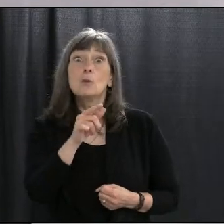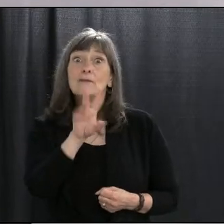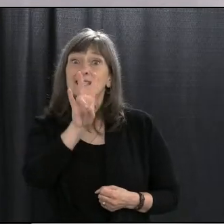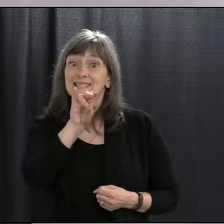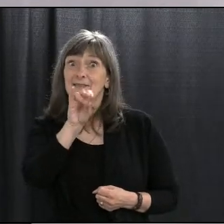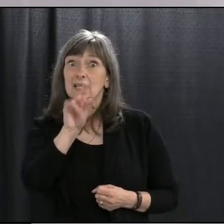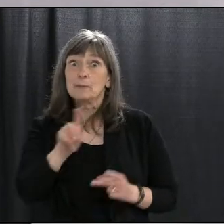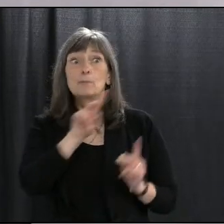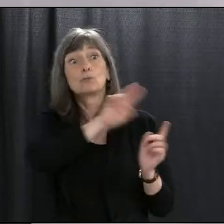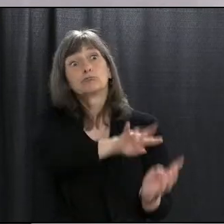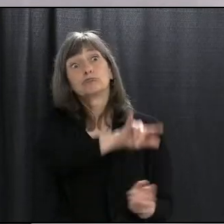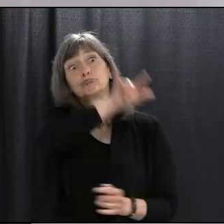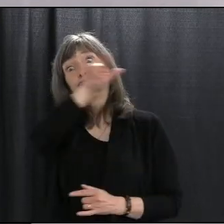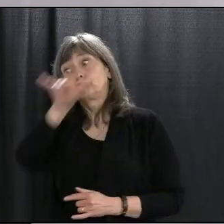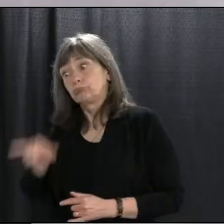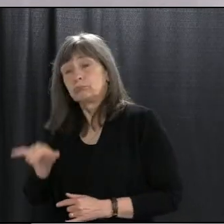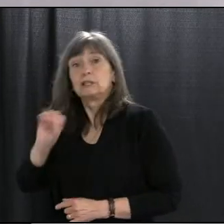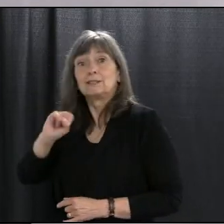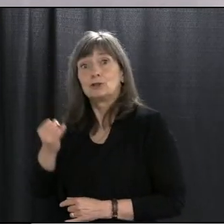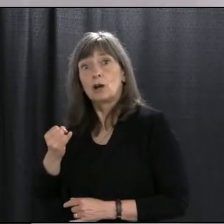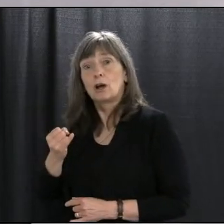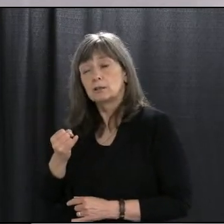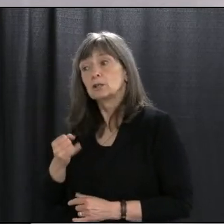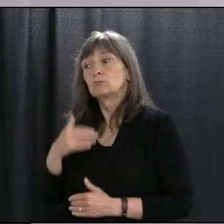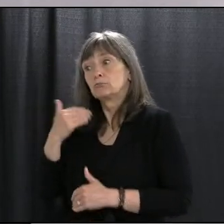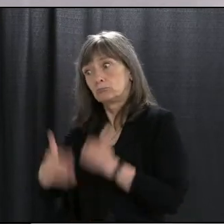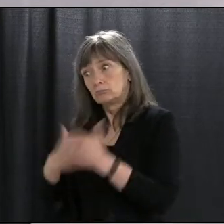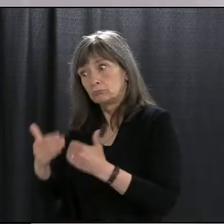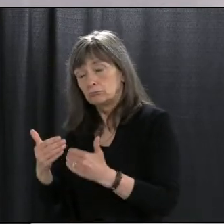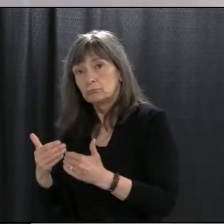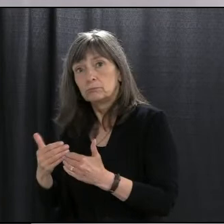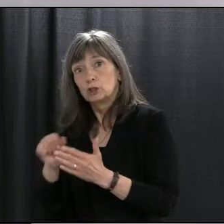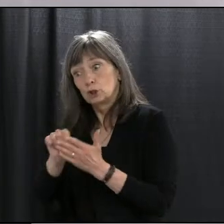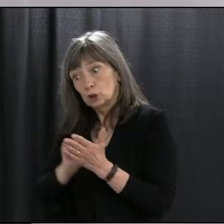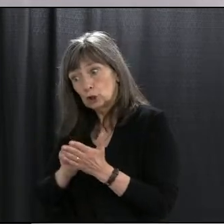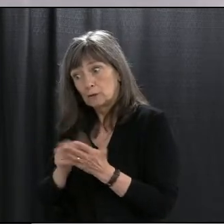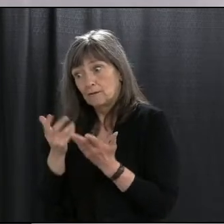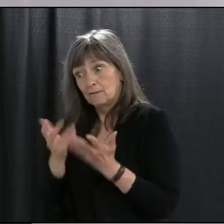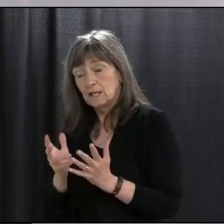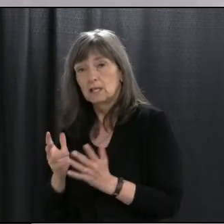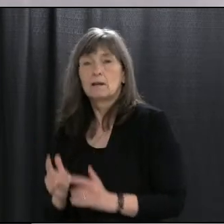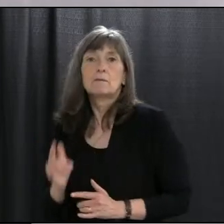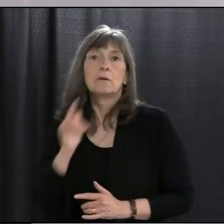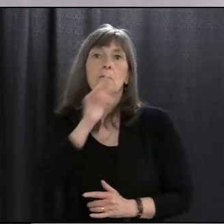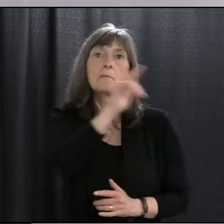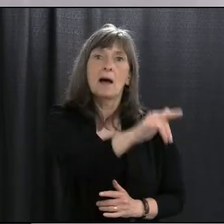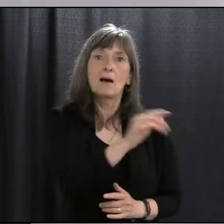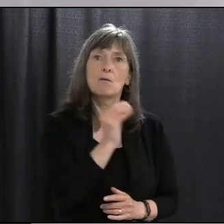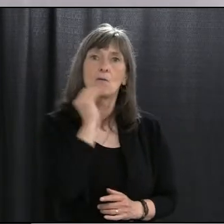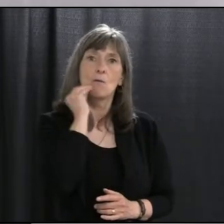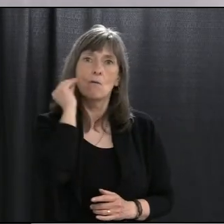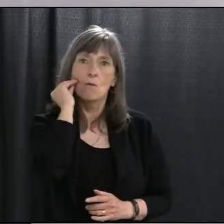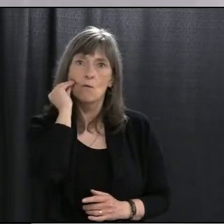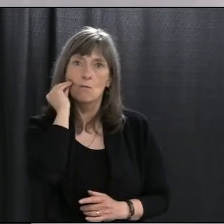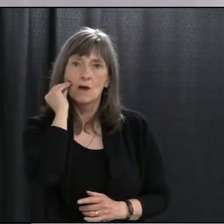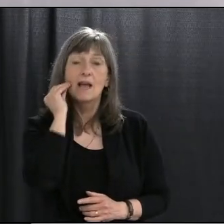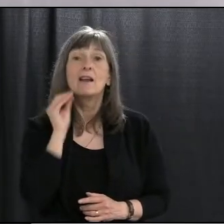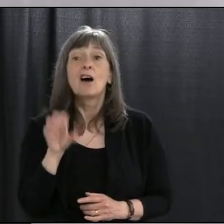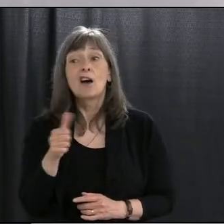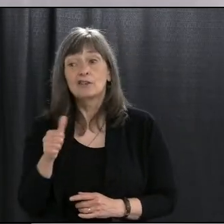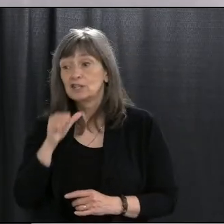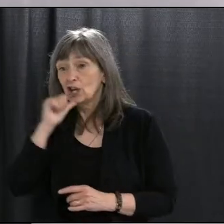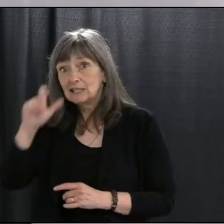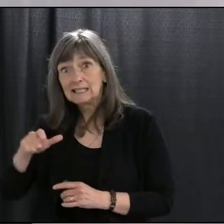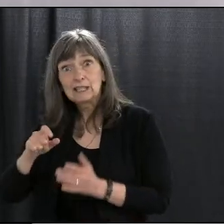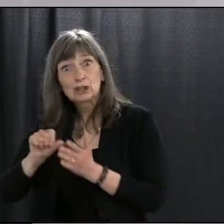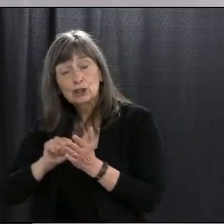cath and being able to admit the patients who need surgery and discharge the patients who don't need surgery. And